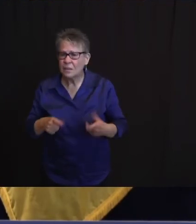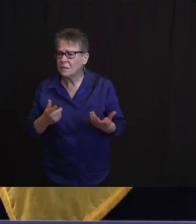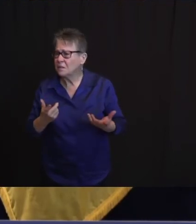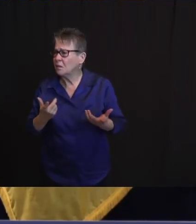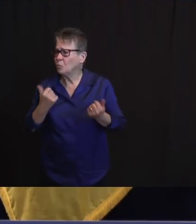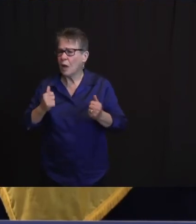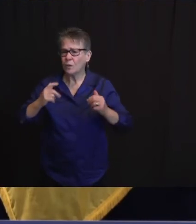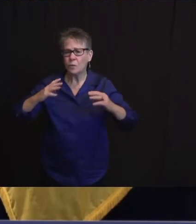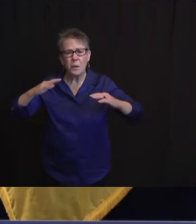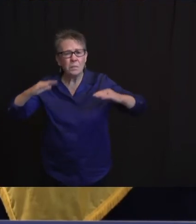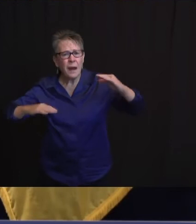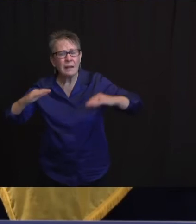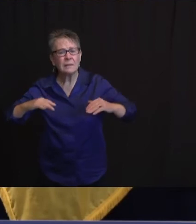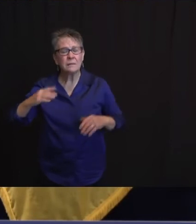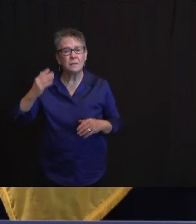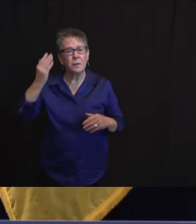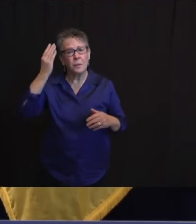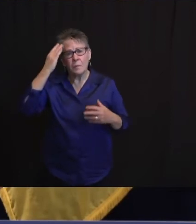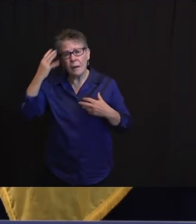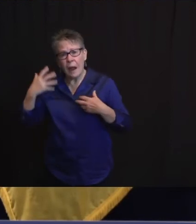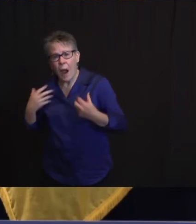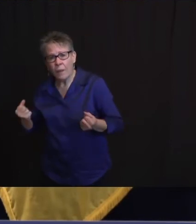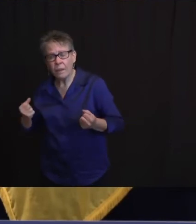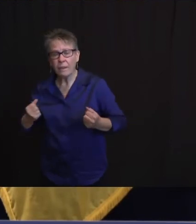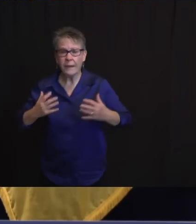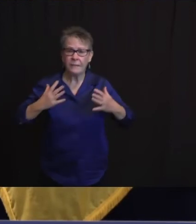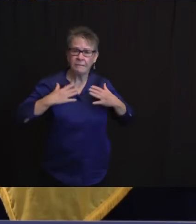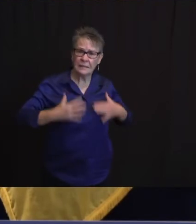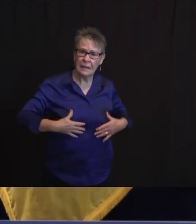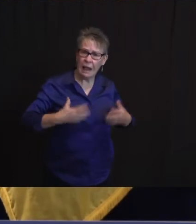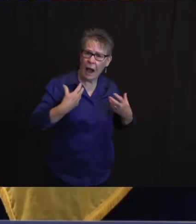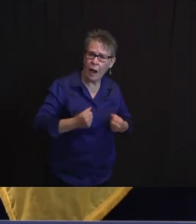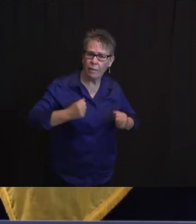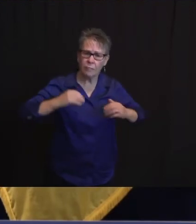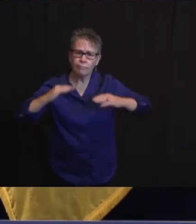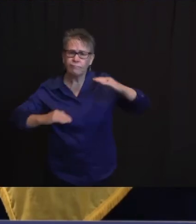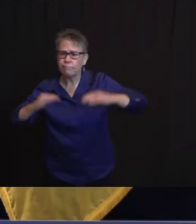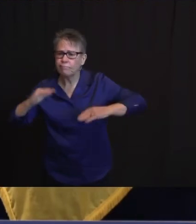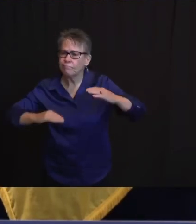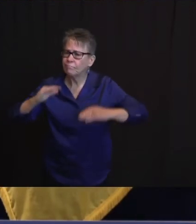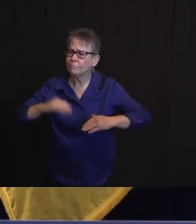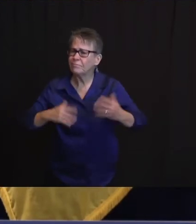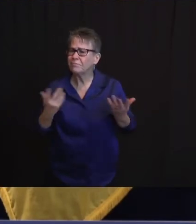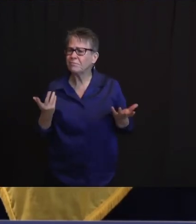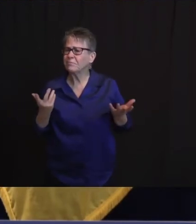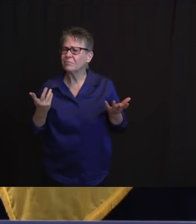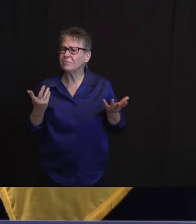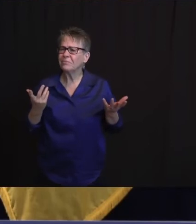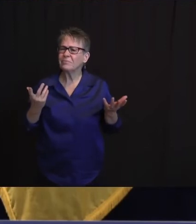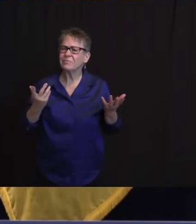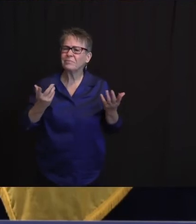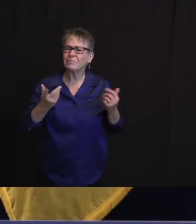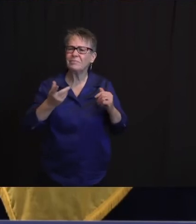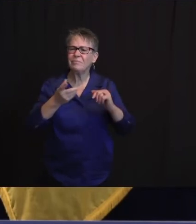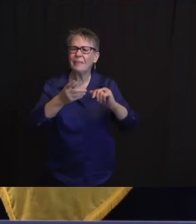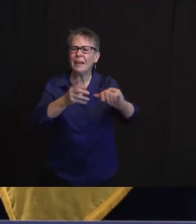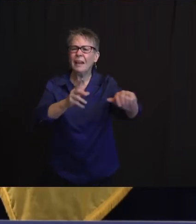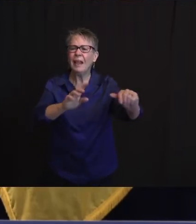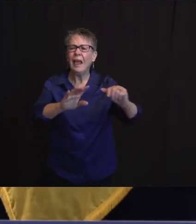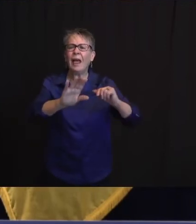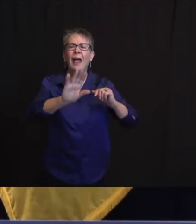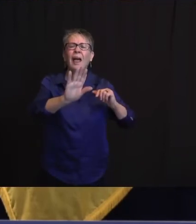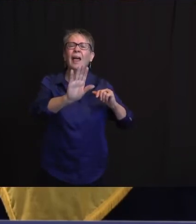are going to specifically call out the knuckleheads who gathered by the hundreds in Harrison in an indoor soccer tournament, it sounds like, which is